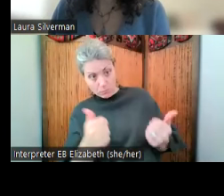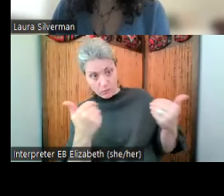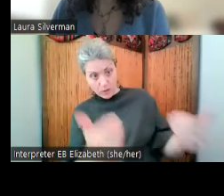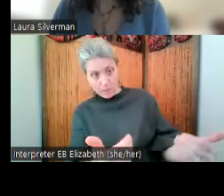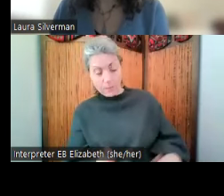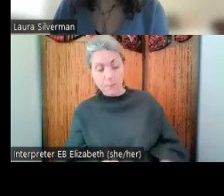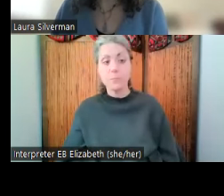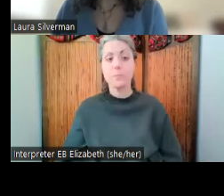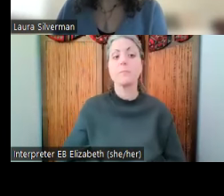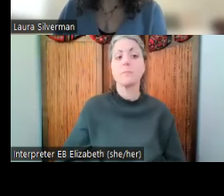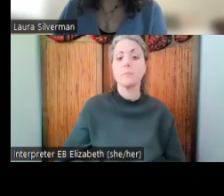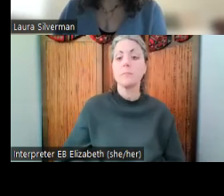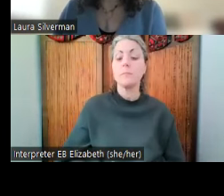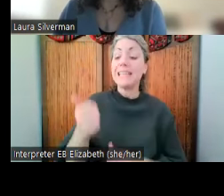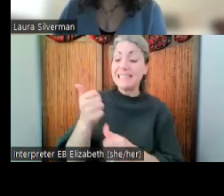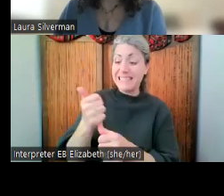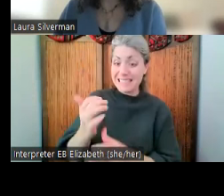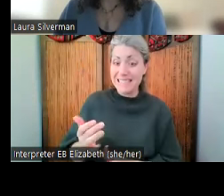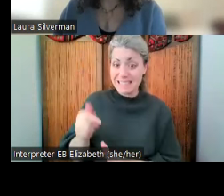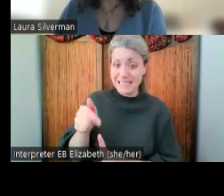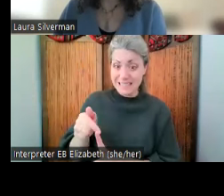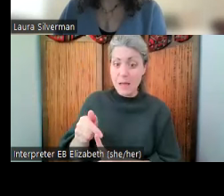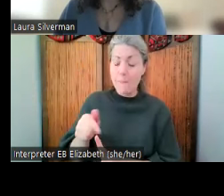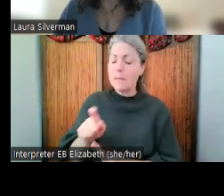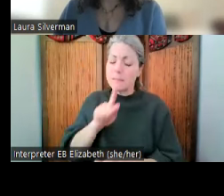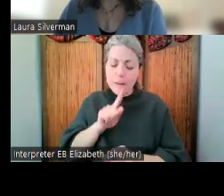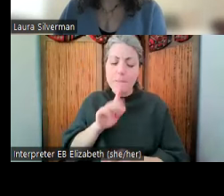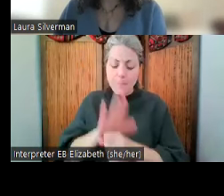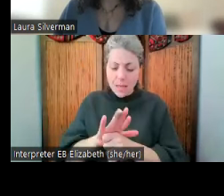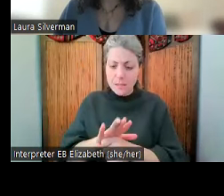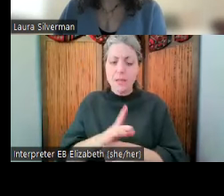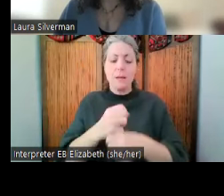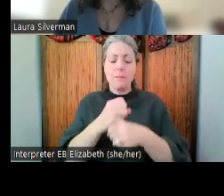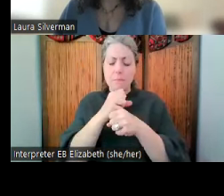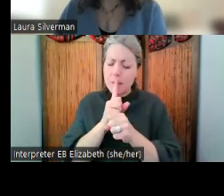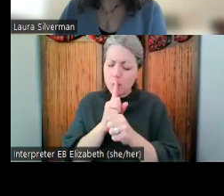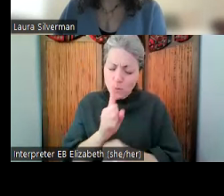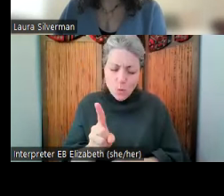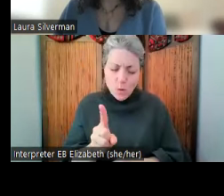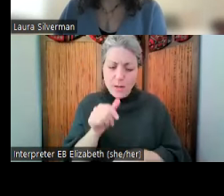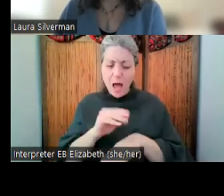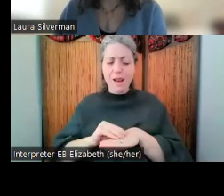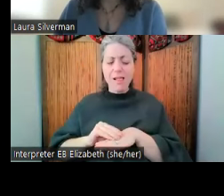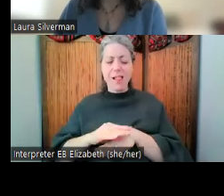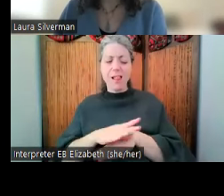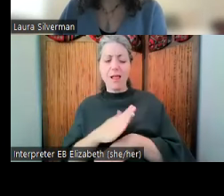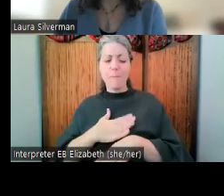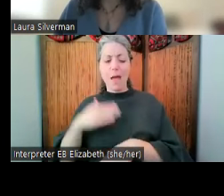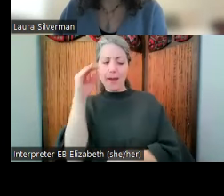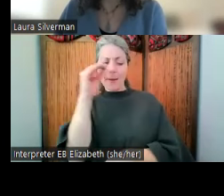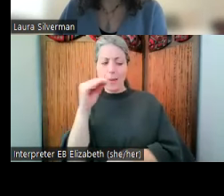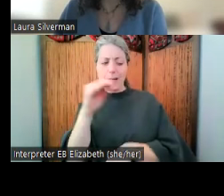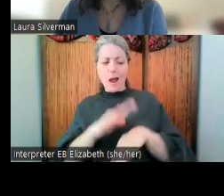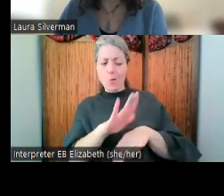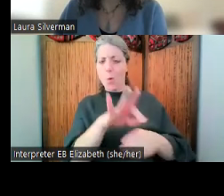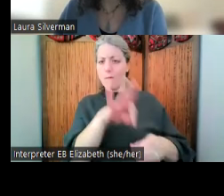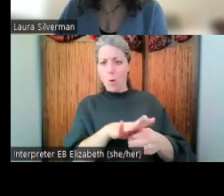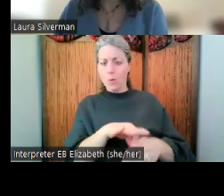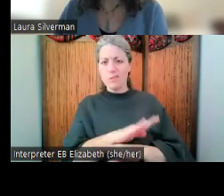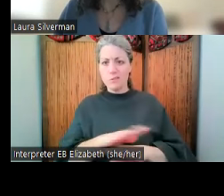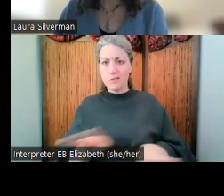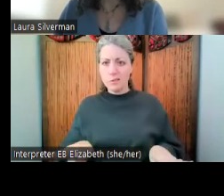The assistant must also be really committed to ensuring that they don't influence the voter. So again, this is something that we